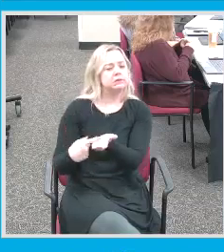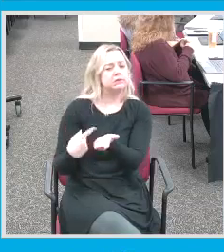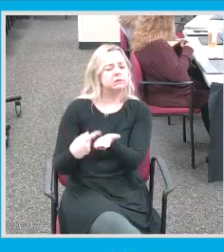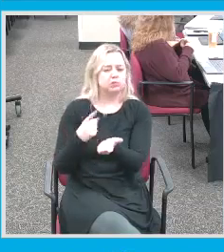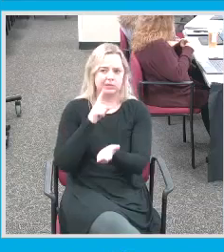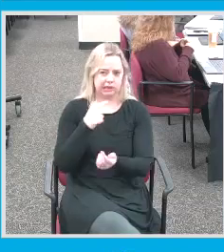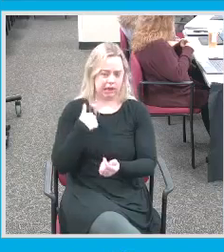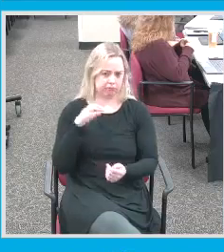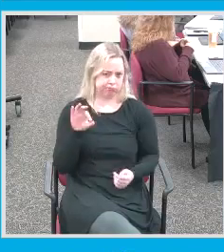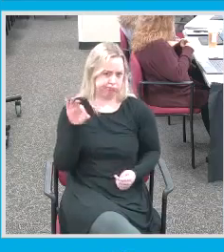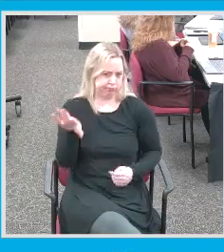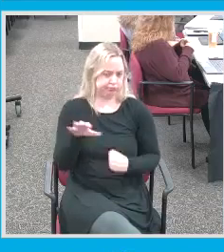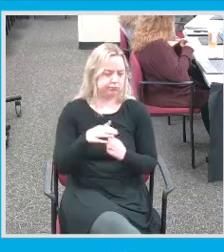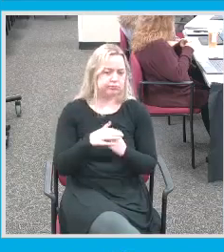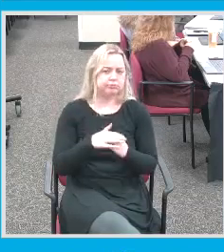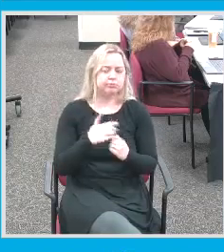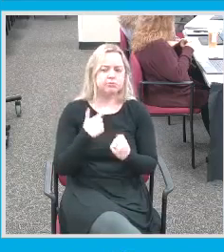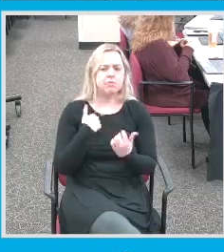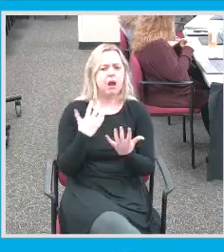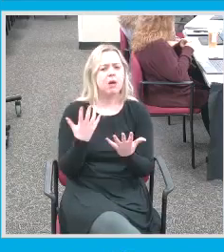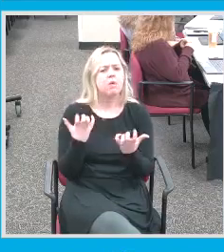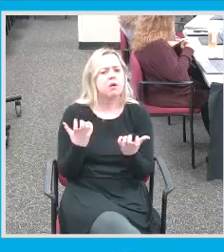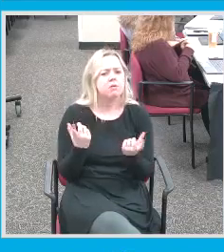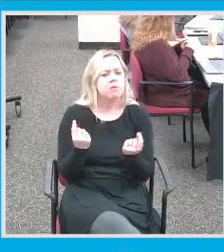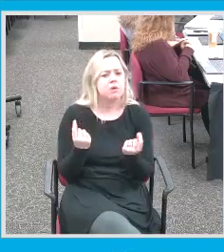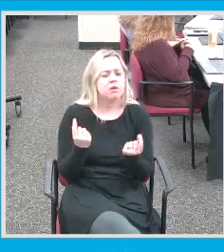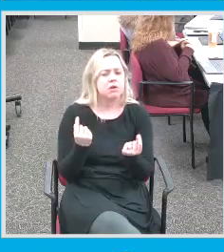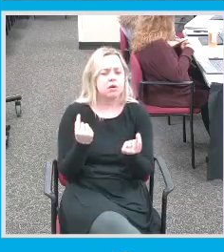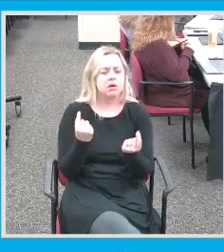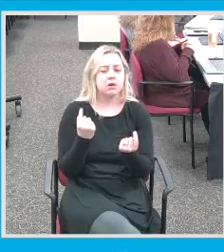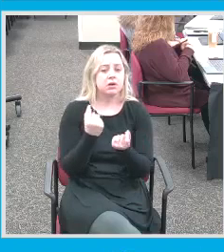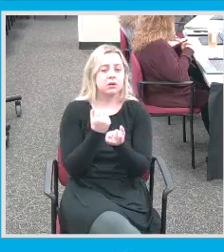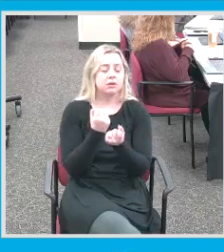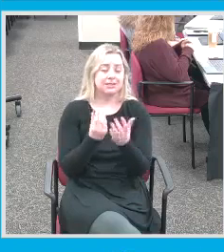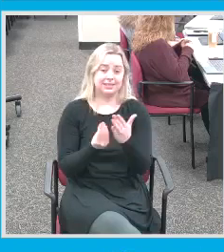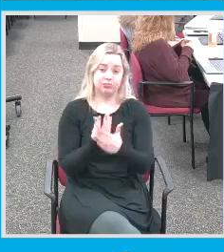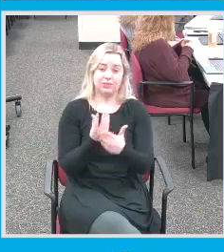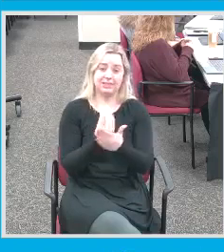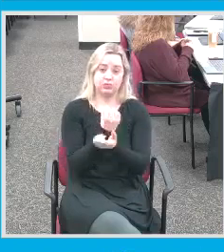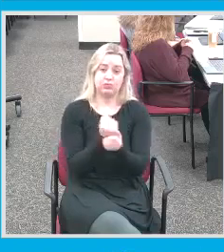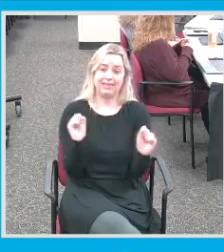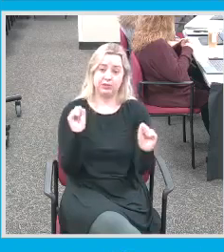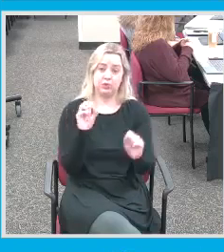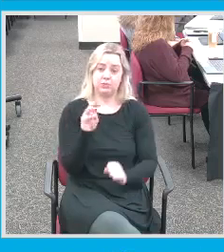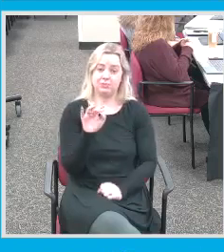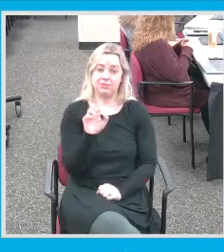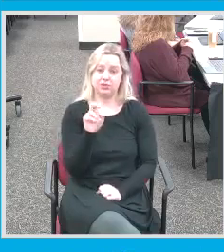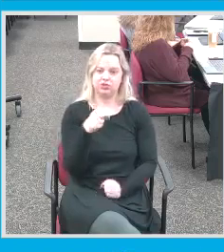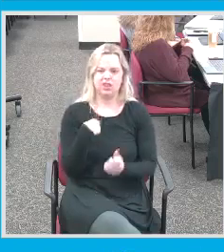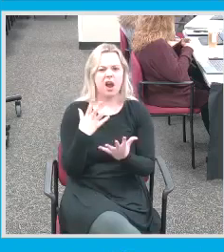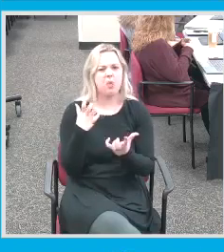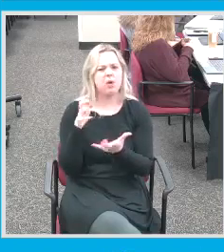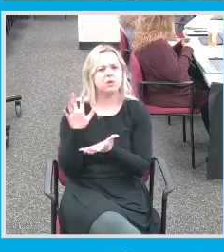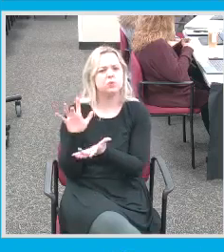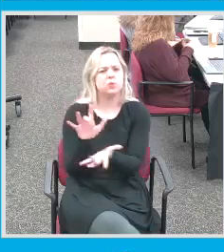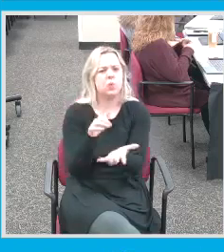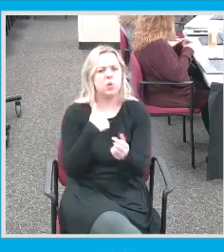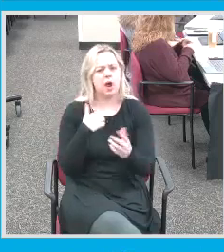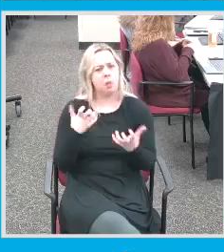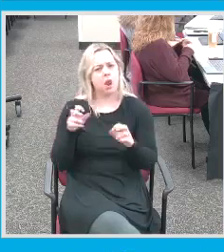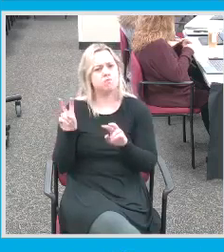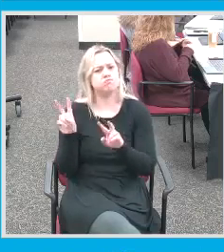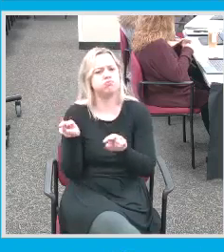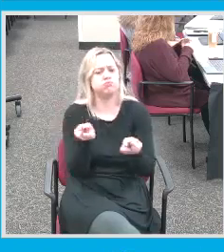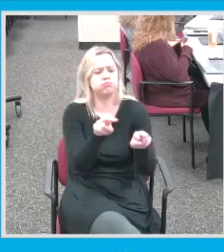that something I'd like is a tour of the Springs Rescue Mission. And I think that would be beneficial. I know it would be beneficial to